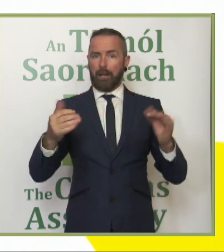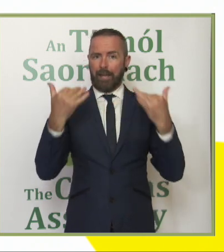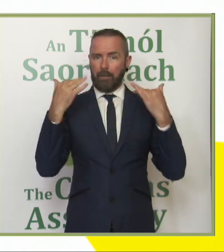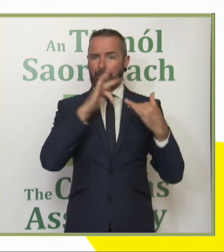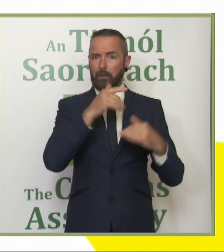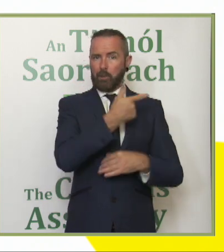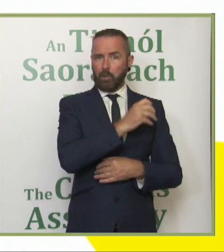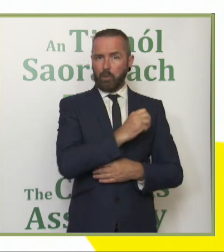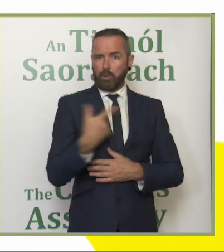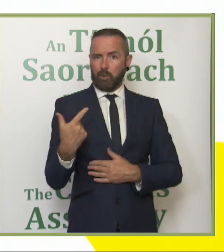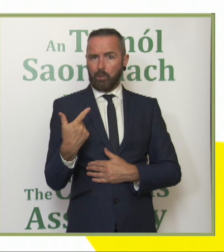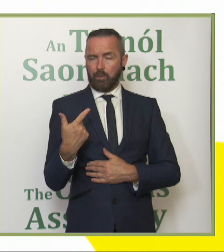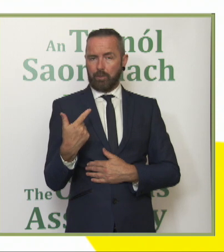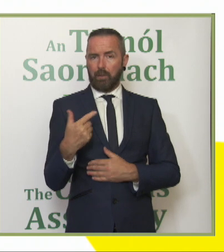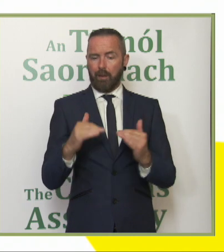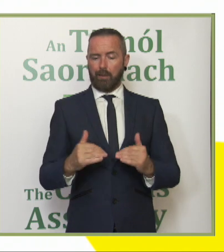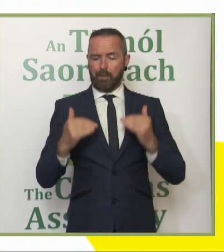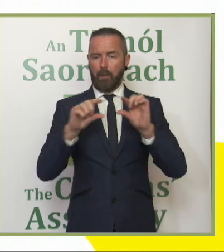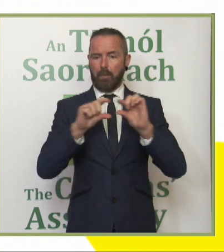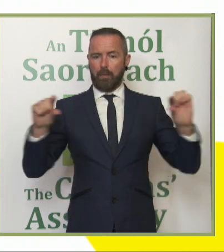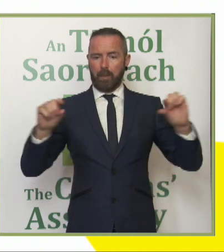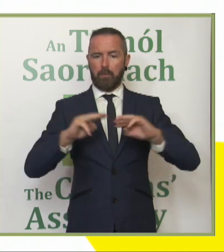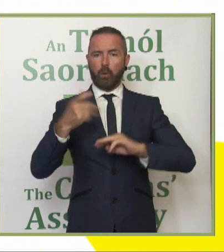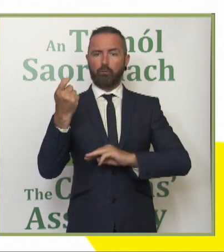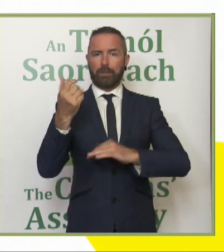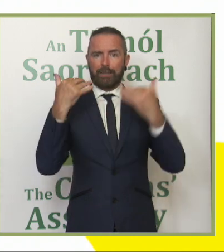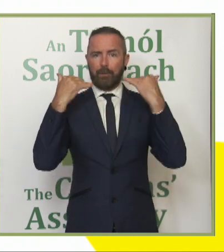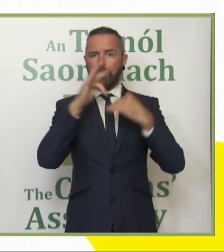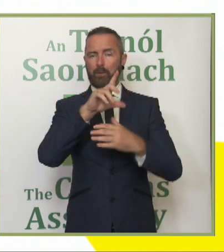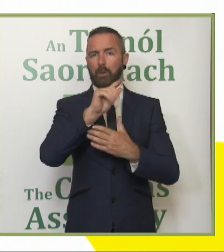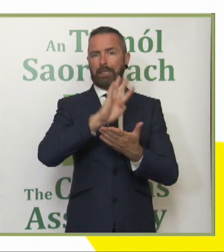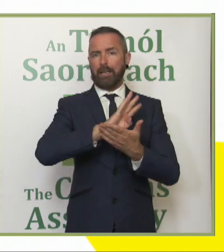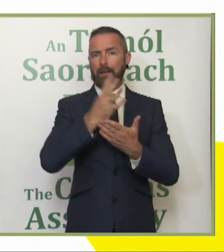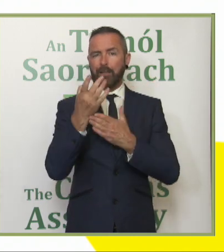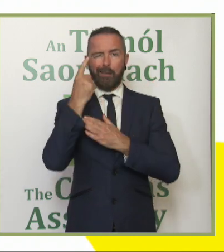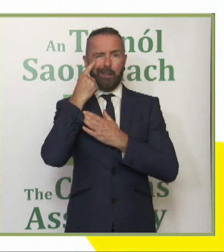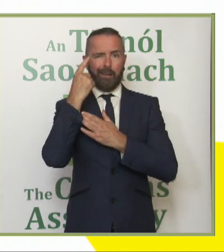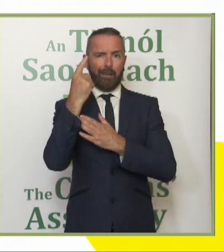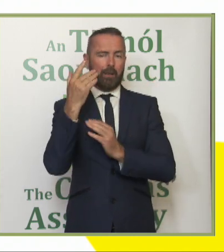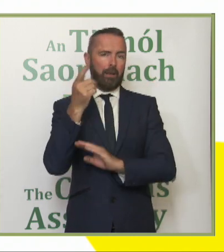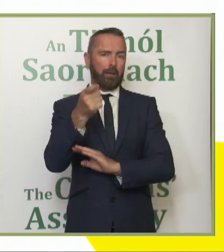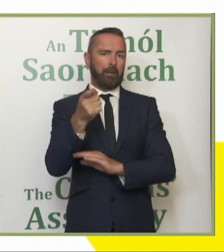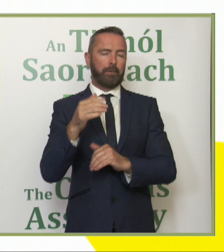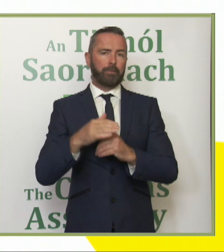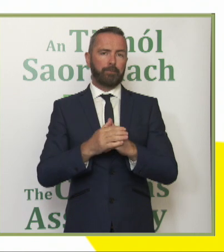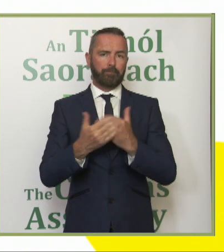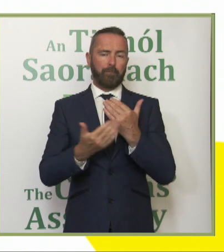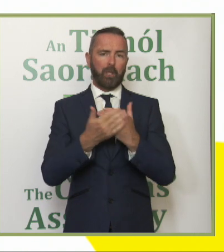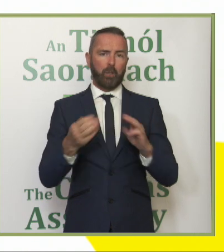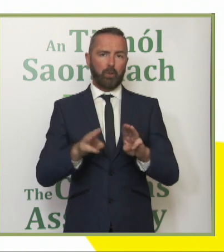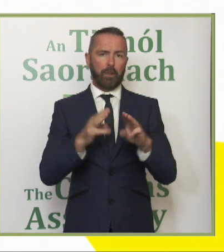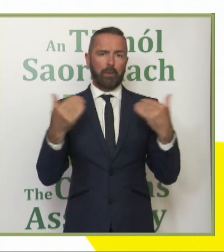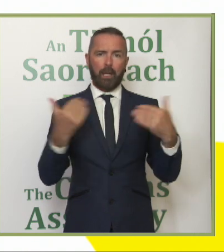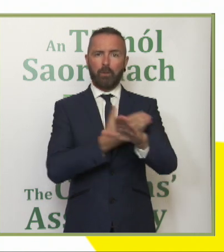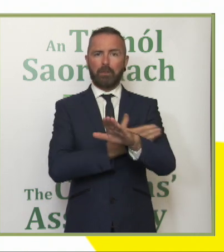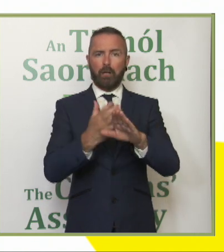2002, and the top line is the more recent data from 2019, and we can see that young people are